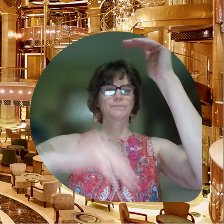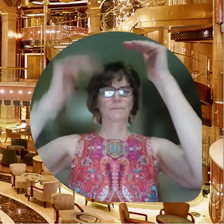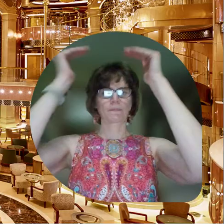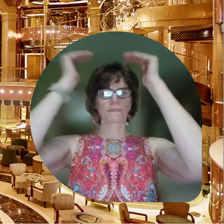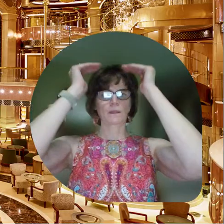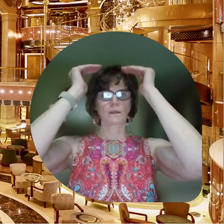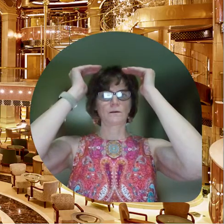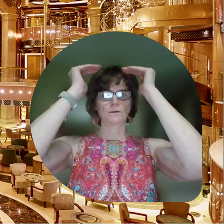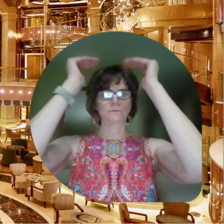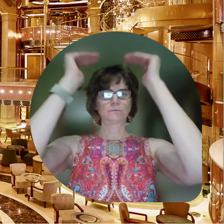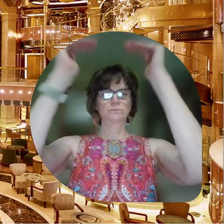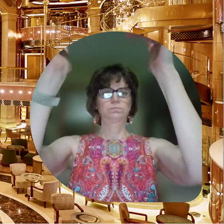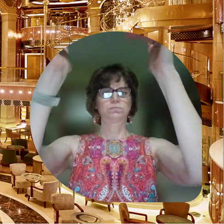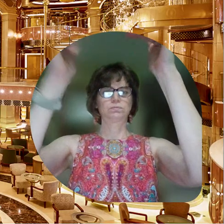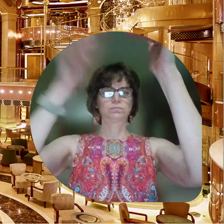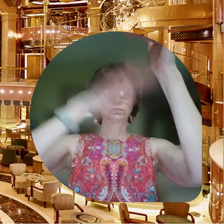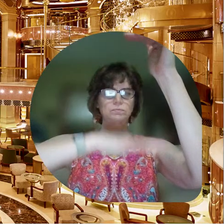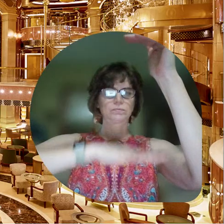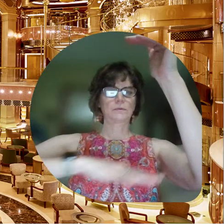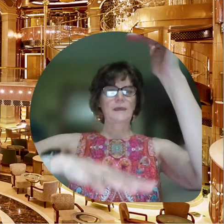Atrium.